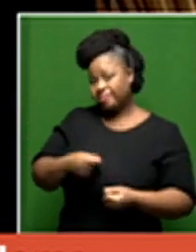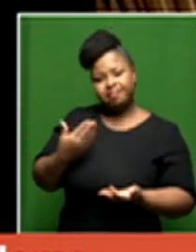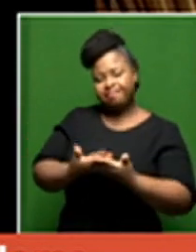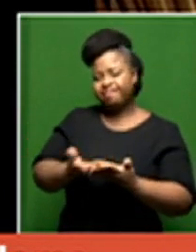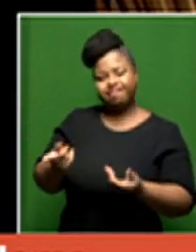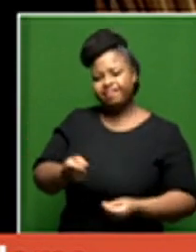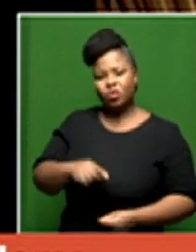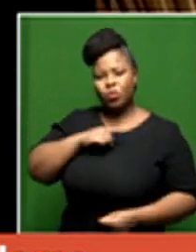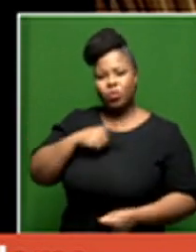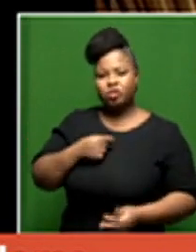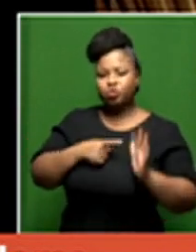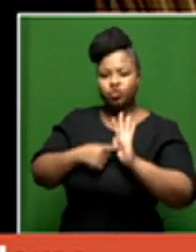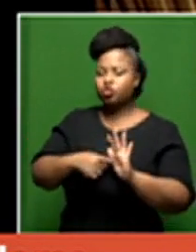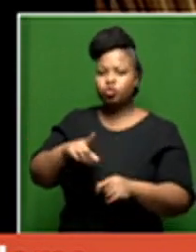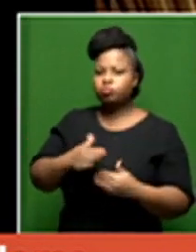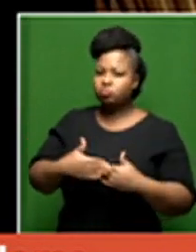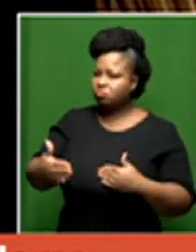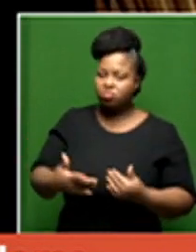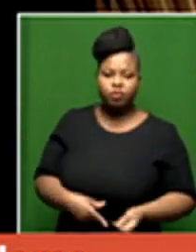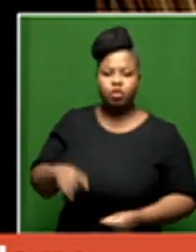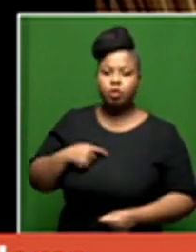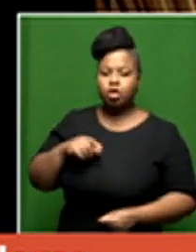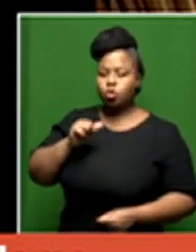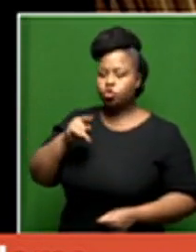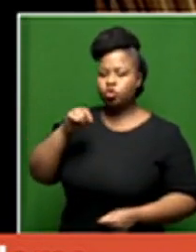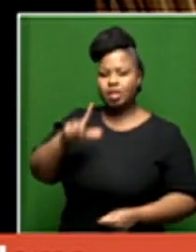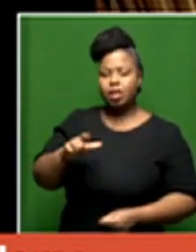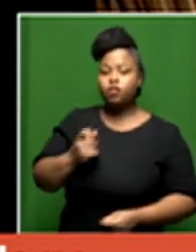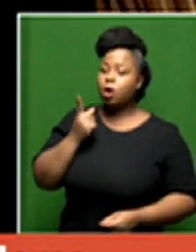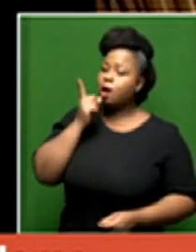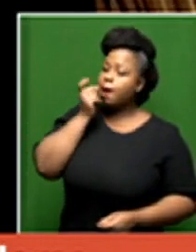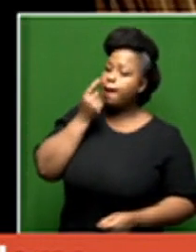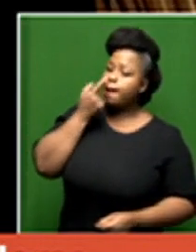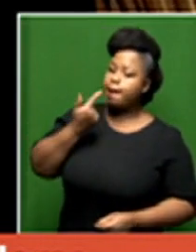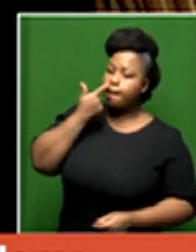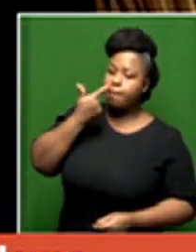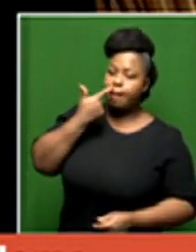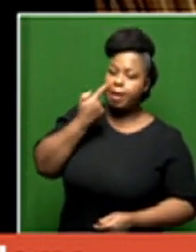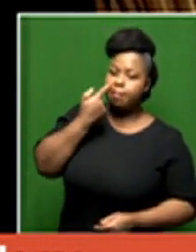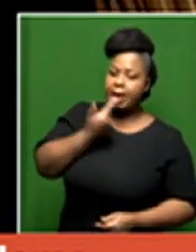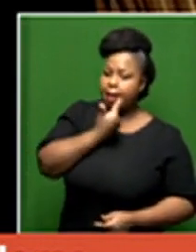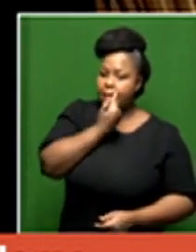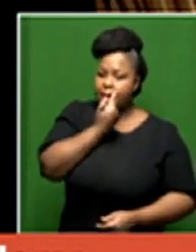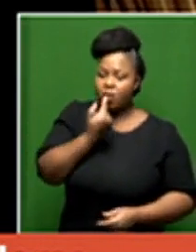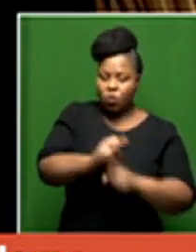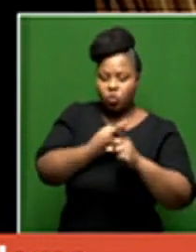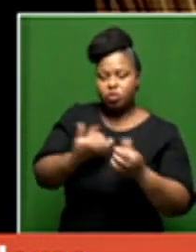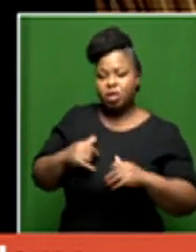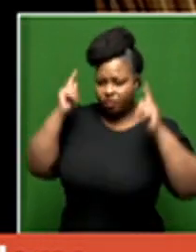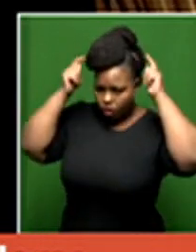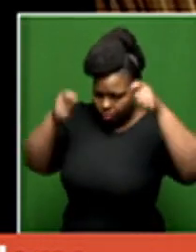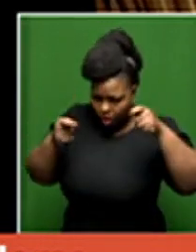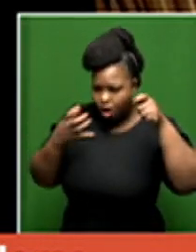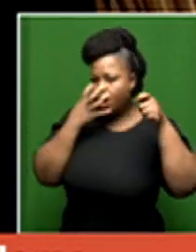counter because they are not indicated for long-term use. So cortisone-based nasal spray, continue with the steaming, and that the pill ACC